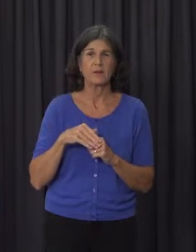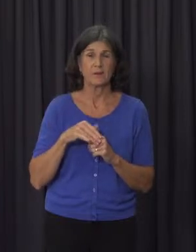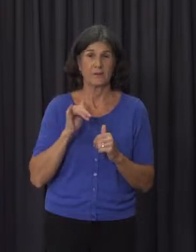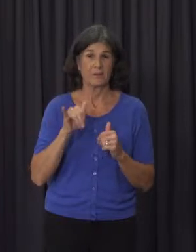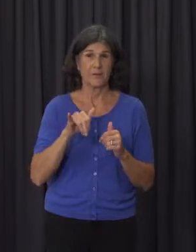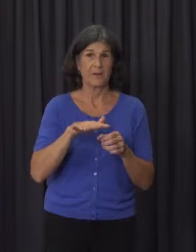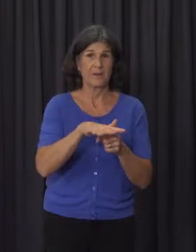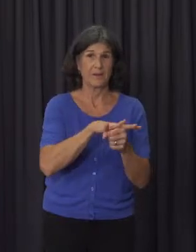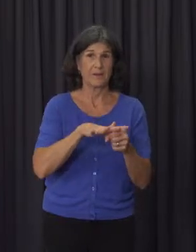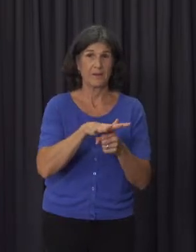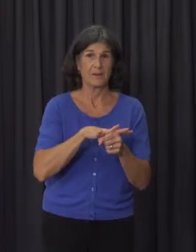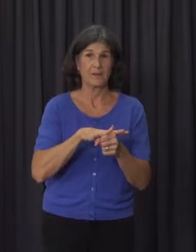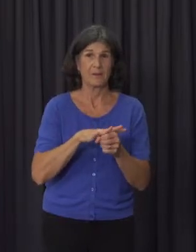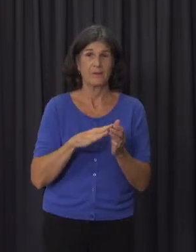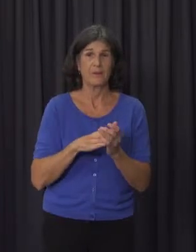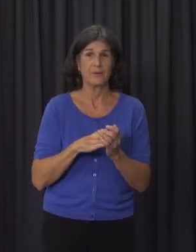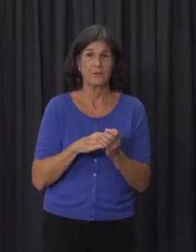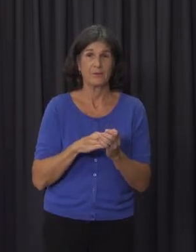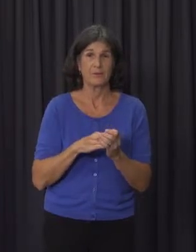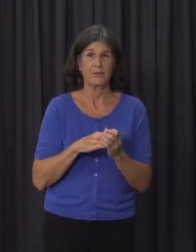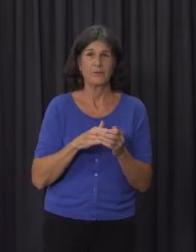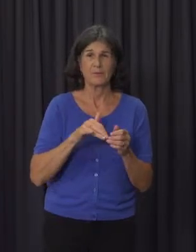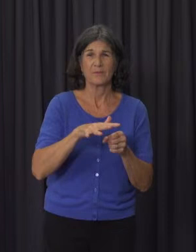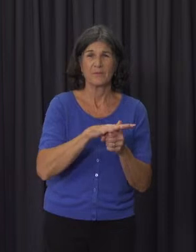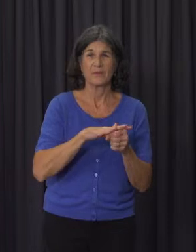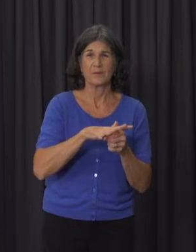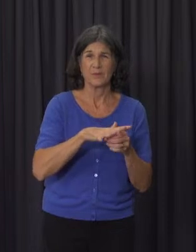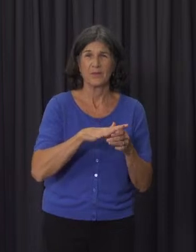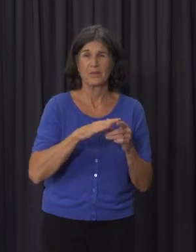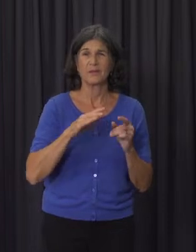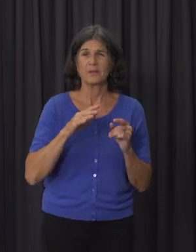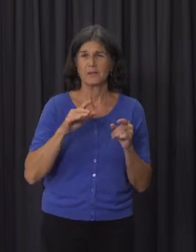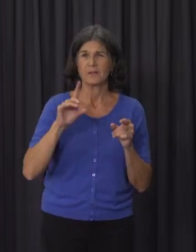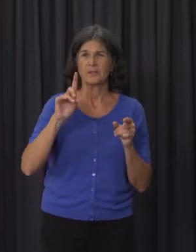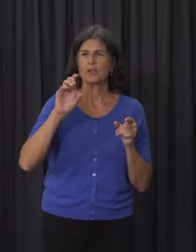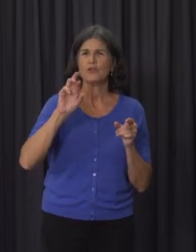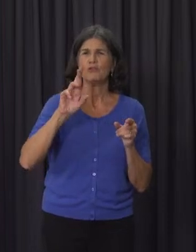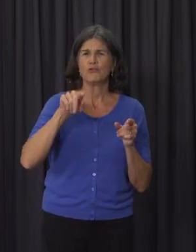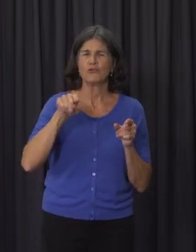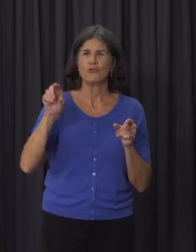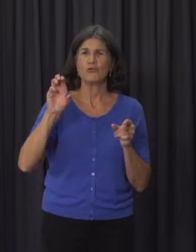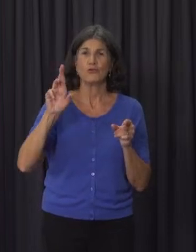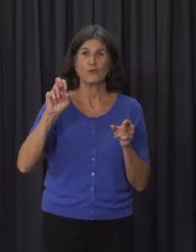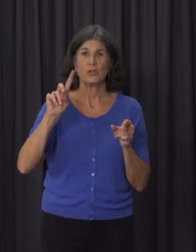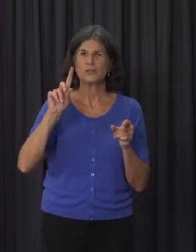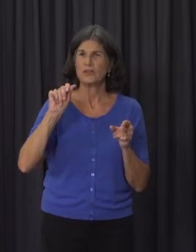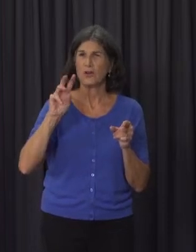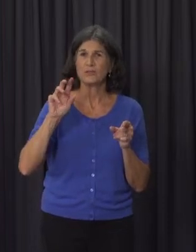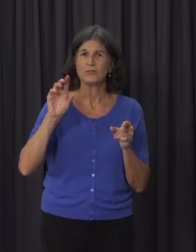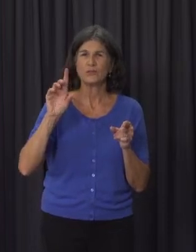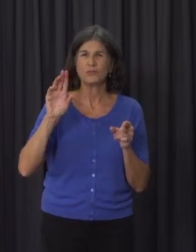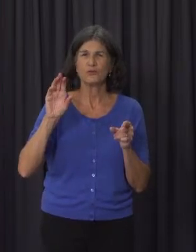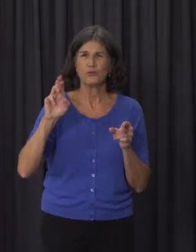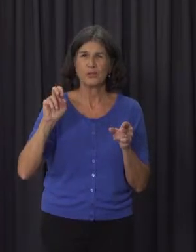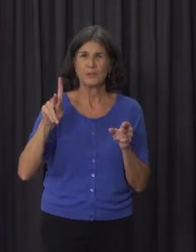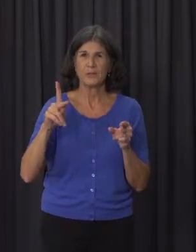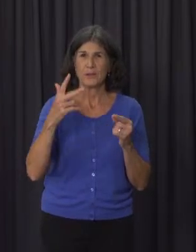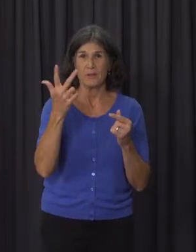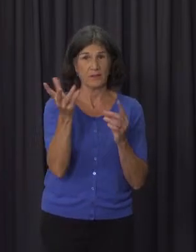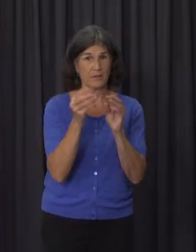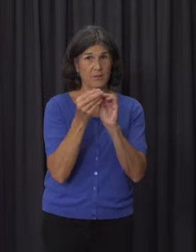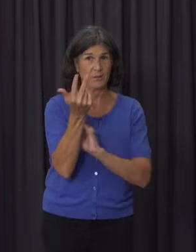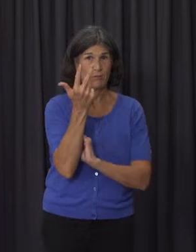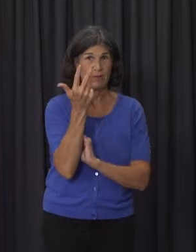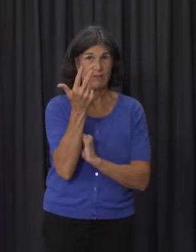that I have at this time is there's 3 wildfires that are part of that complex. WCU 001 is